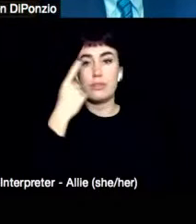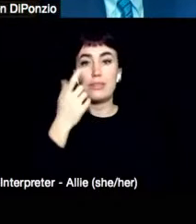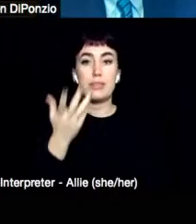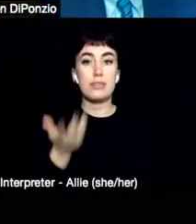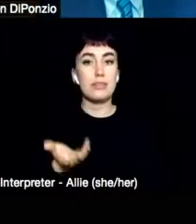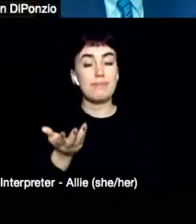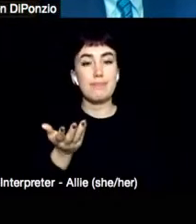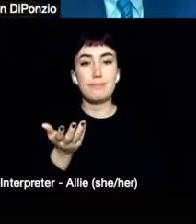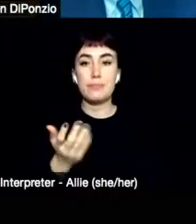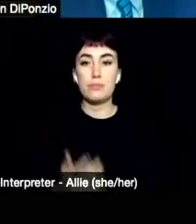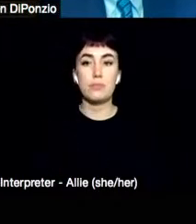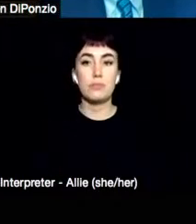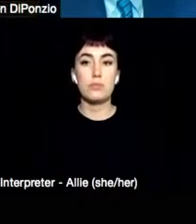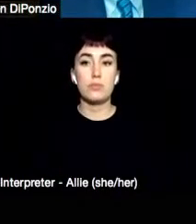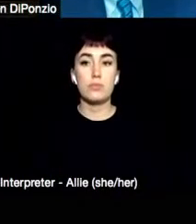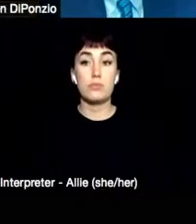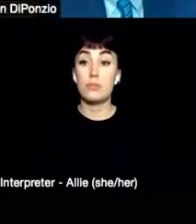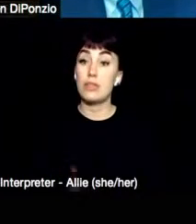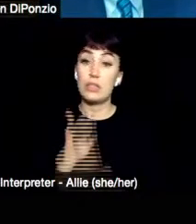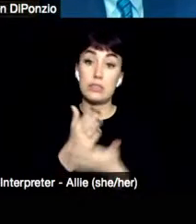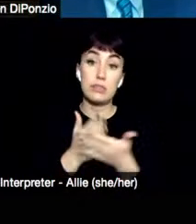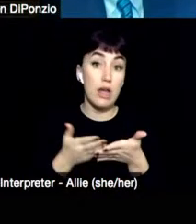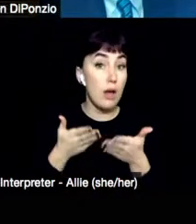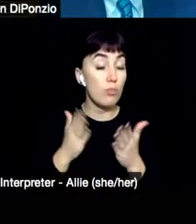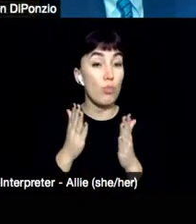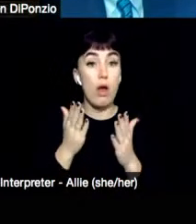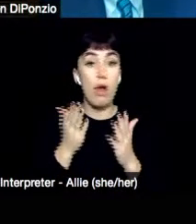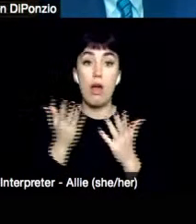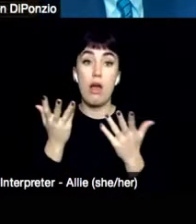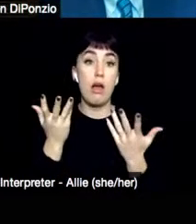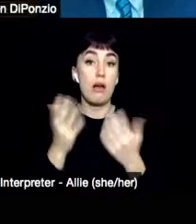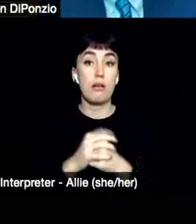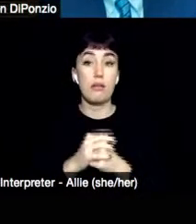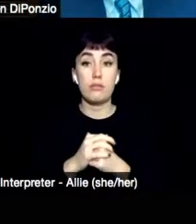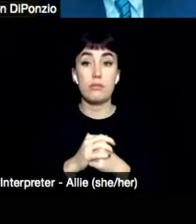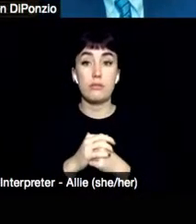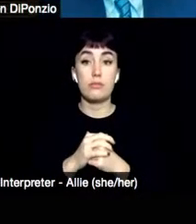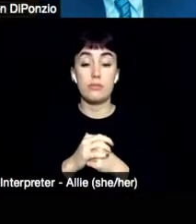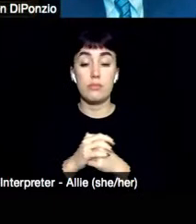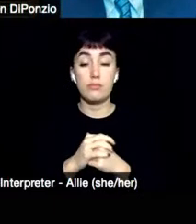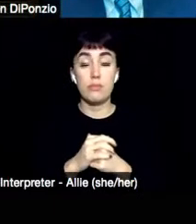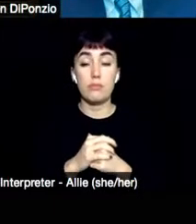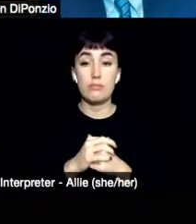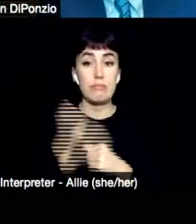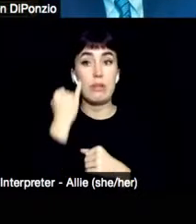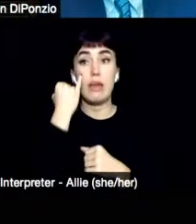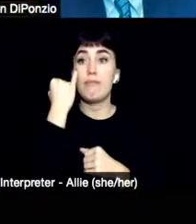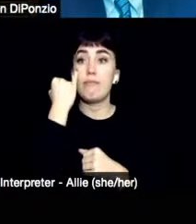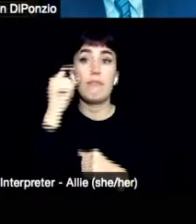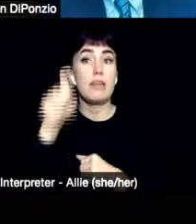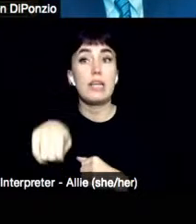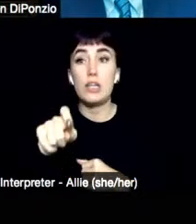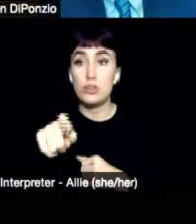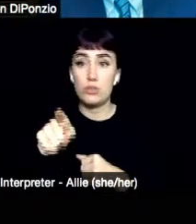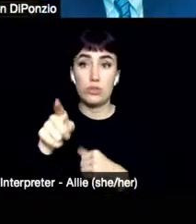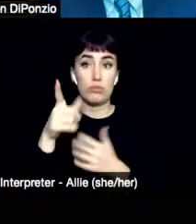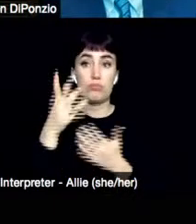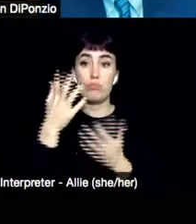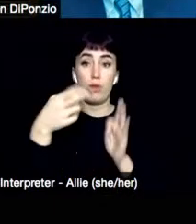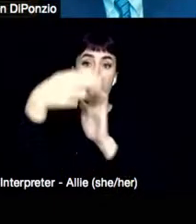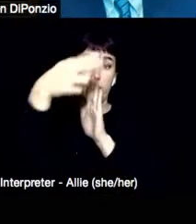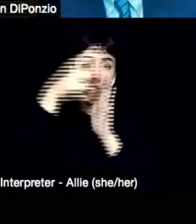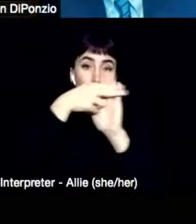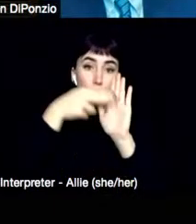there's some way with, you know, if needs be with a confidentiality agreement